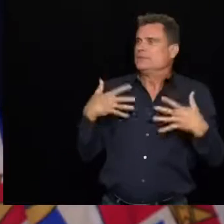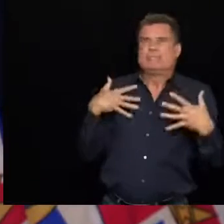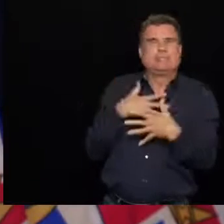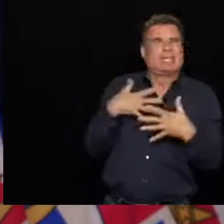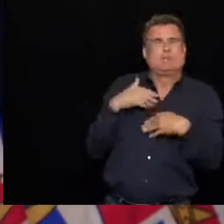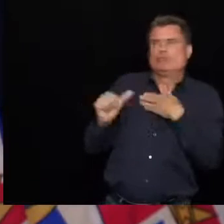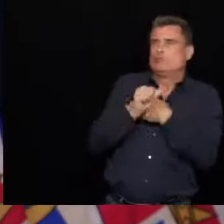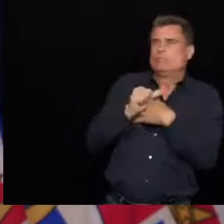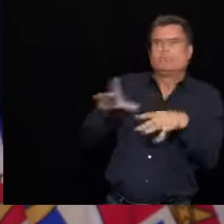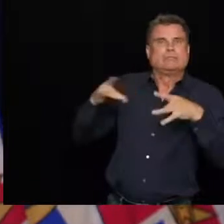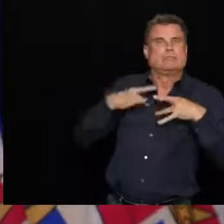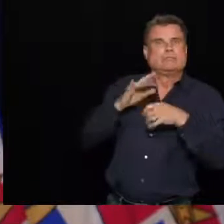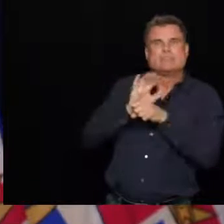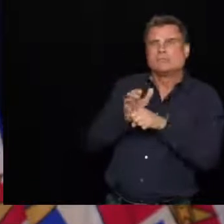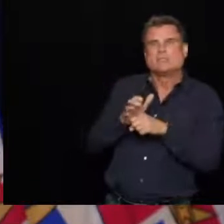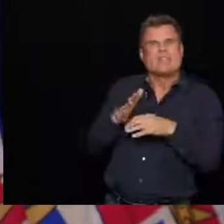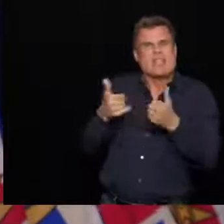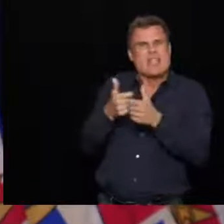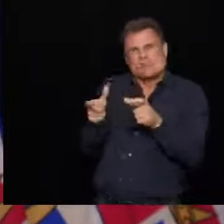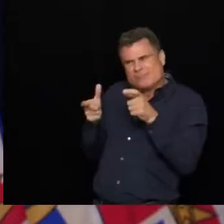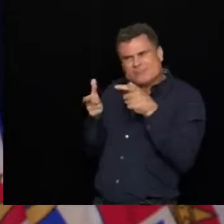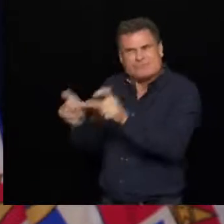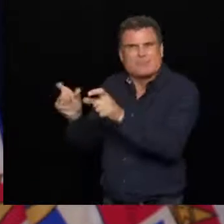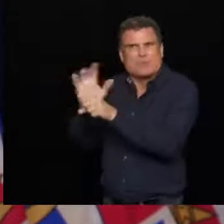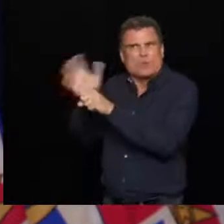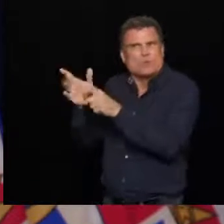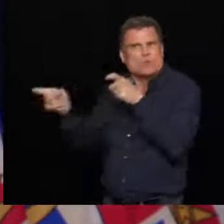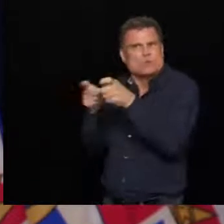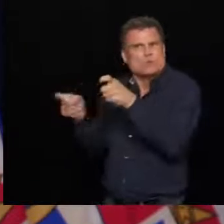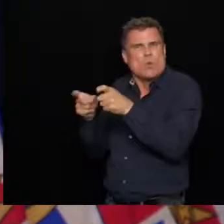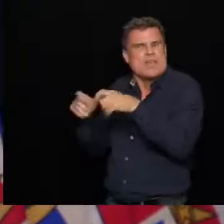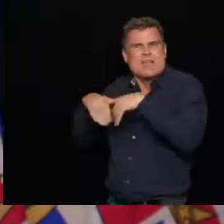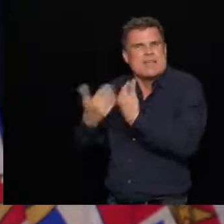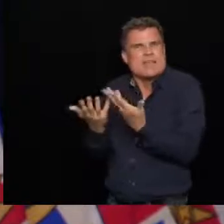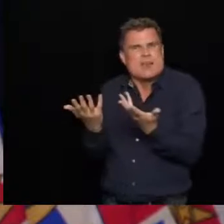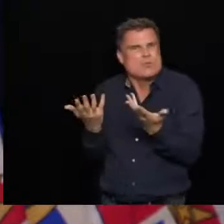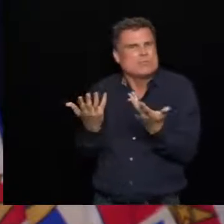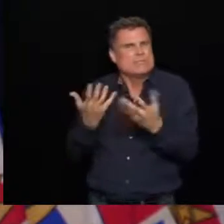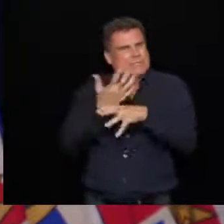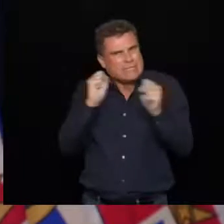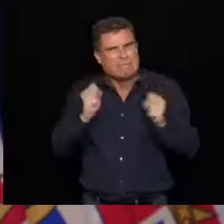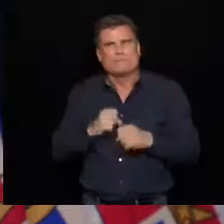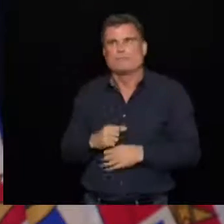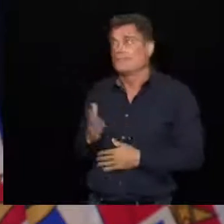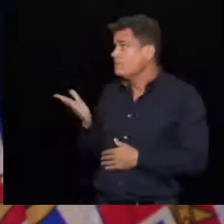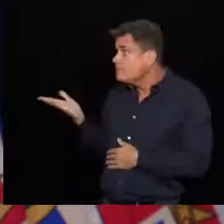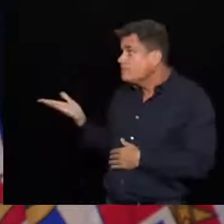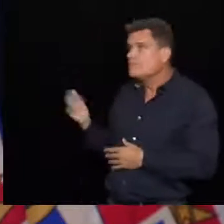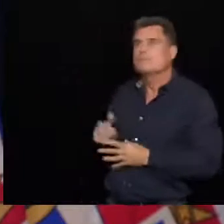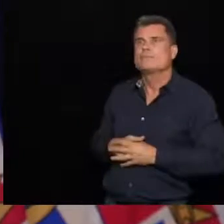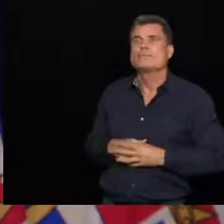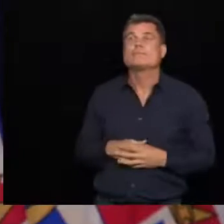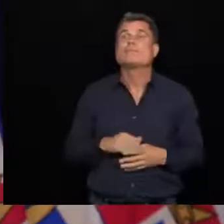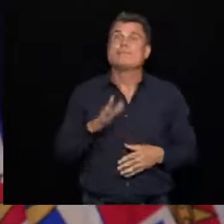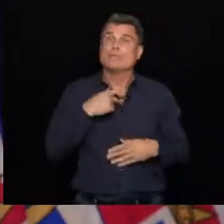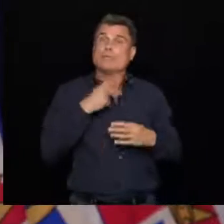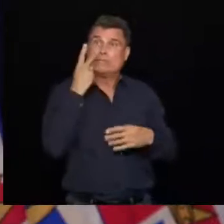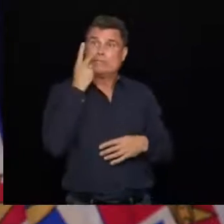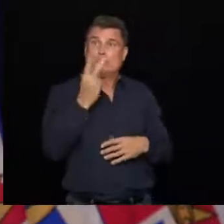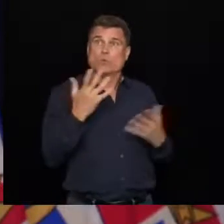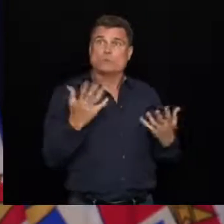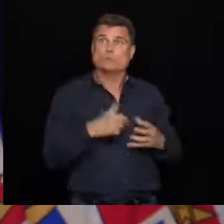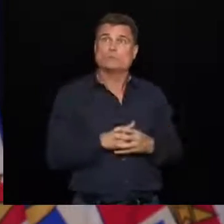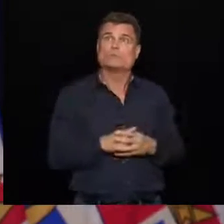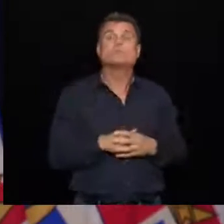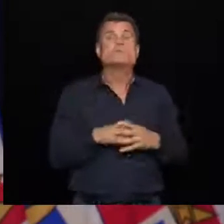so I think the reflection that we're seeing is that we're on top of these and we're working with them. When somebody's